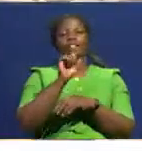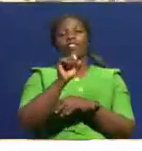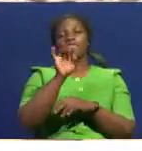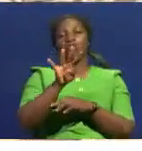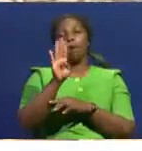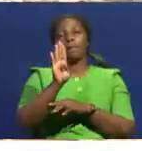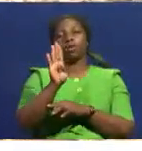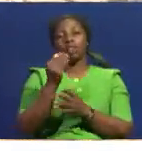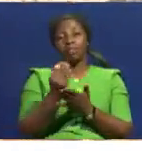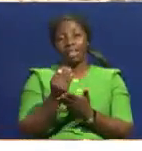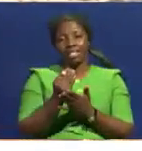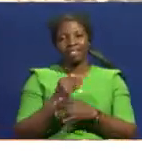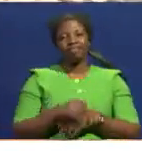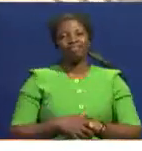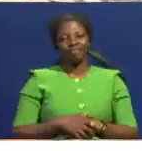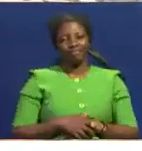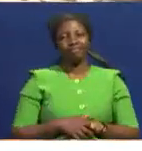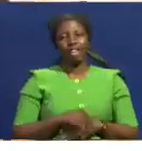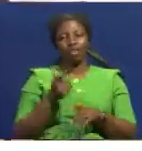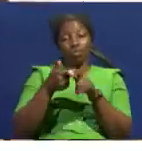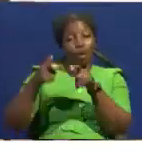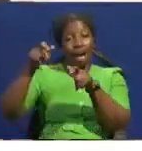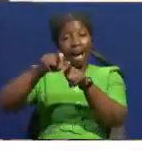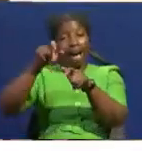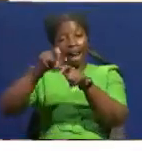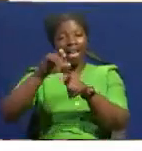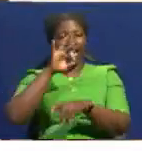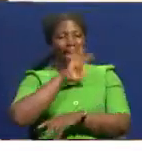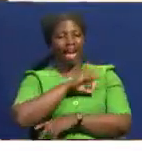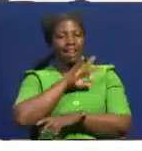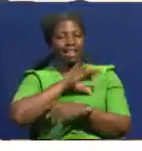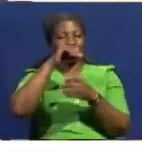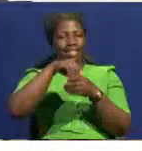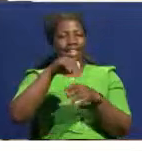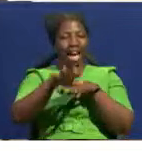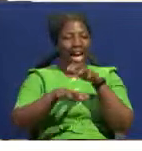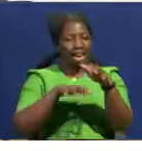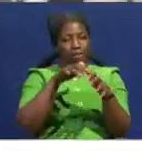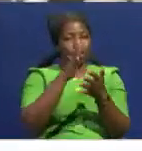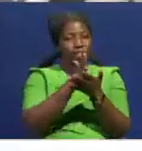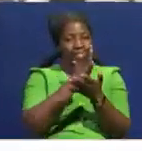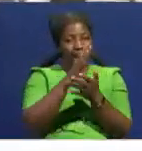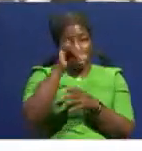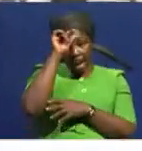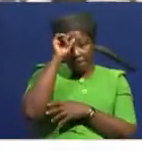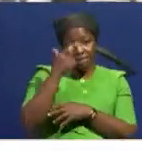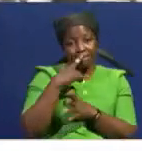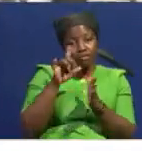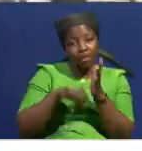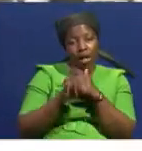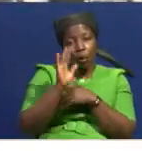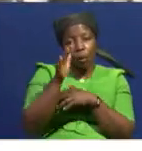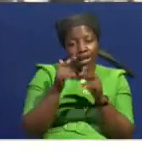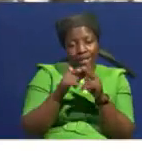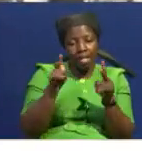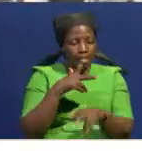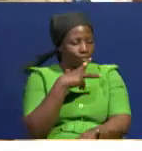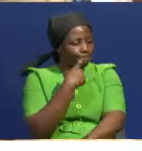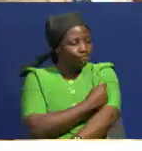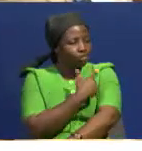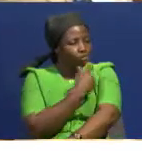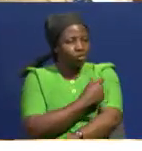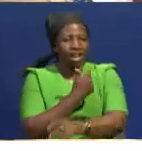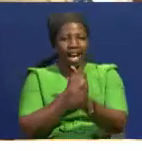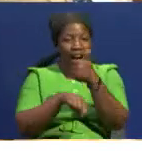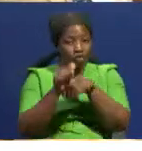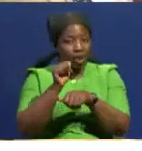billion shillings. To further increase earnings in the livestock subsector, the government says it will embark on a vaccination